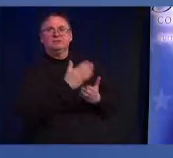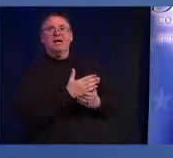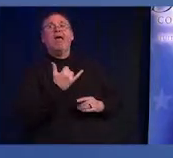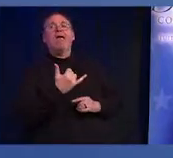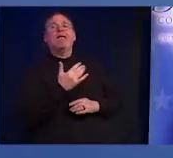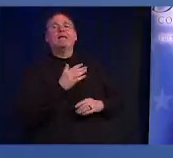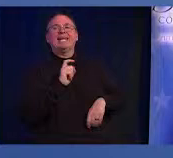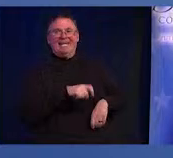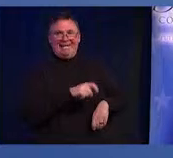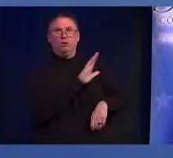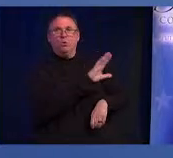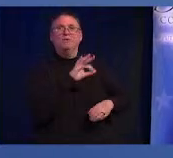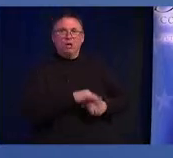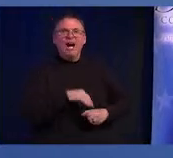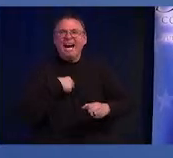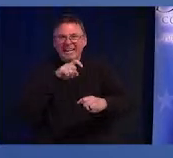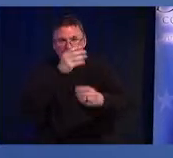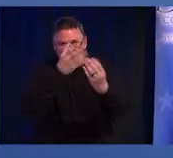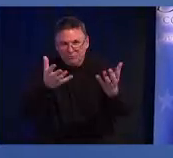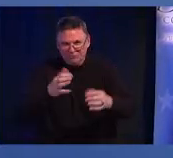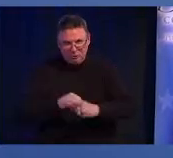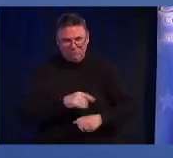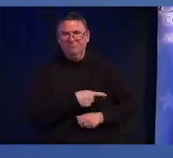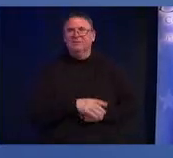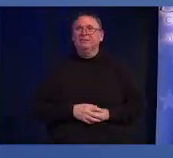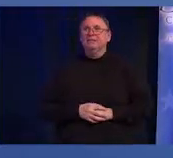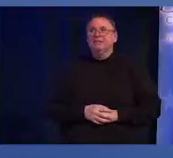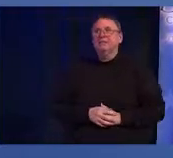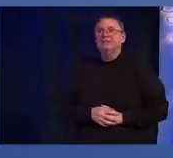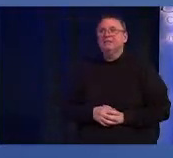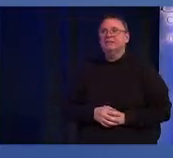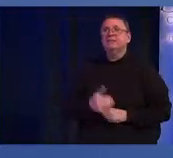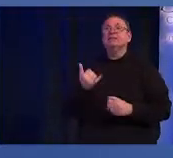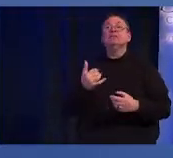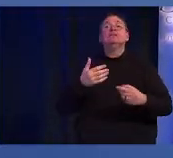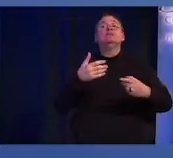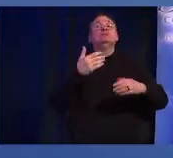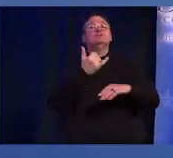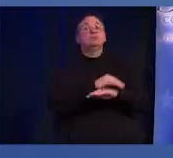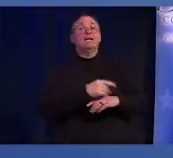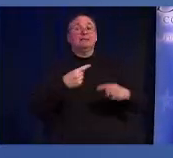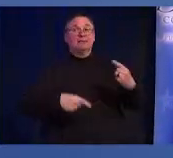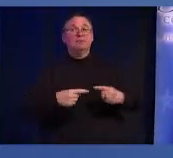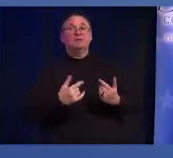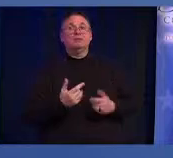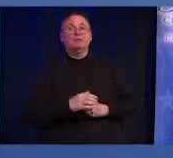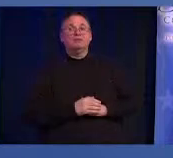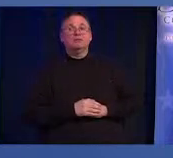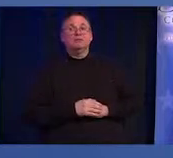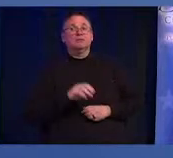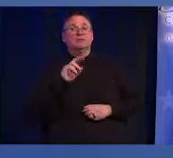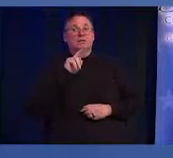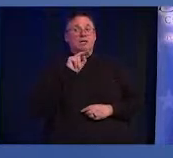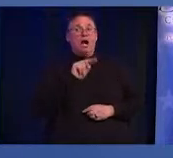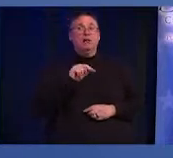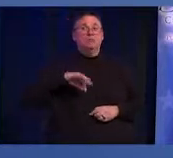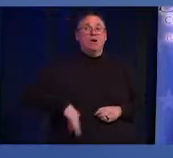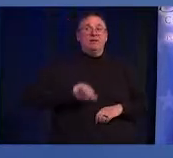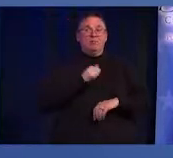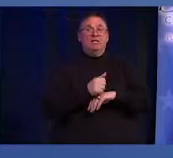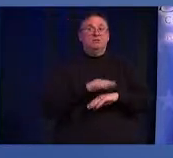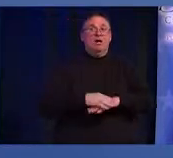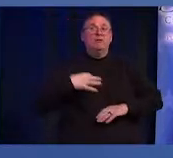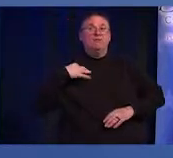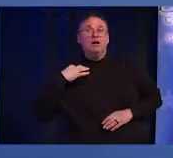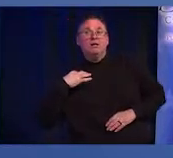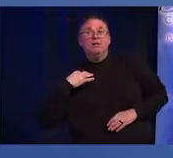Indiana Debate Commission, thank you for participating in tonight's debate. The Commission's a nonprofit organization that depends on volunteers and media outlets